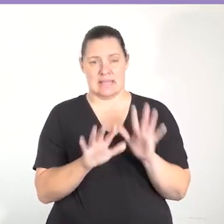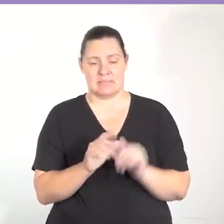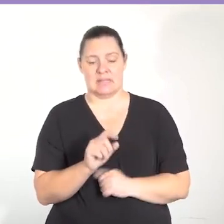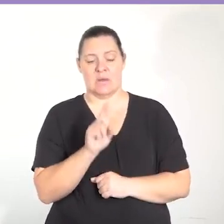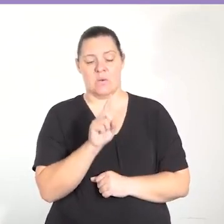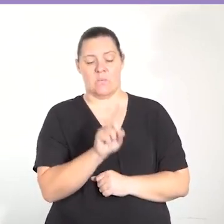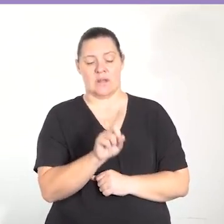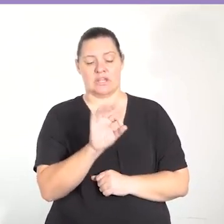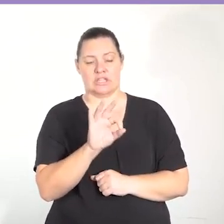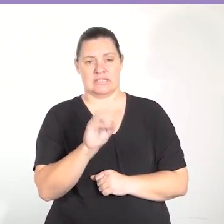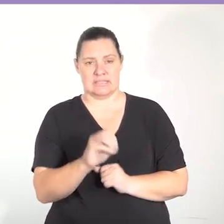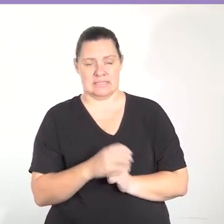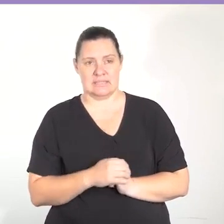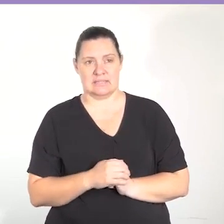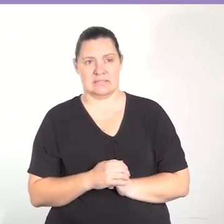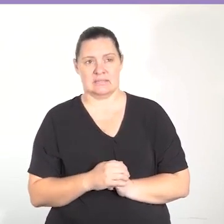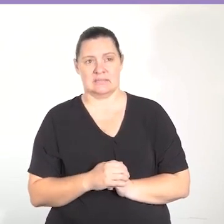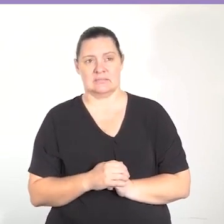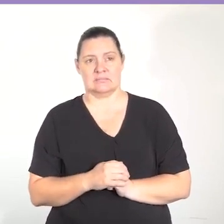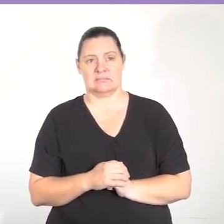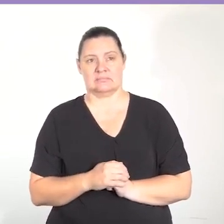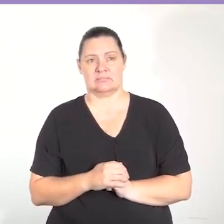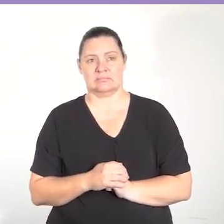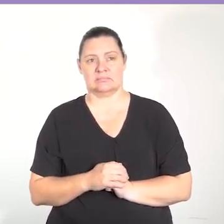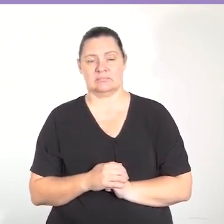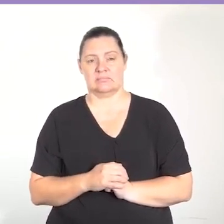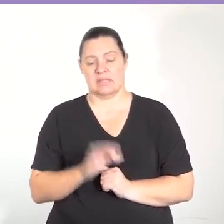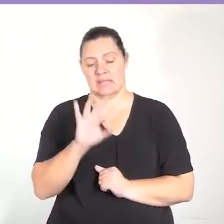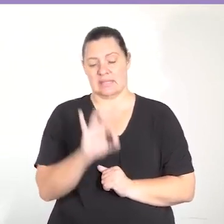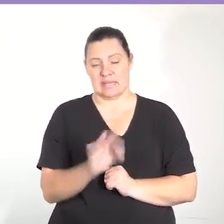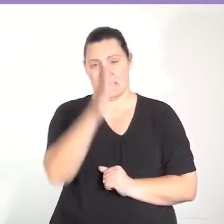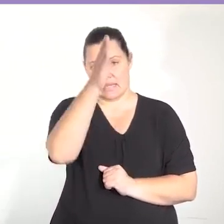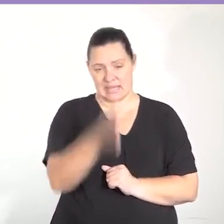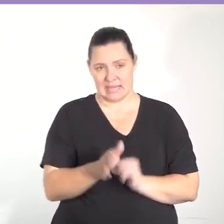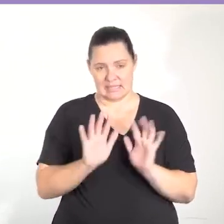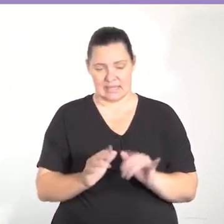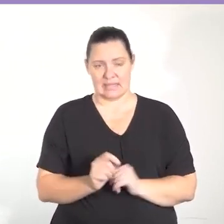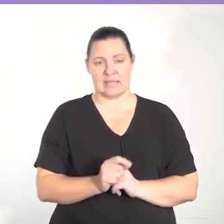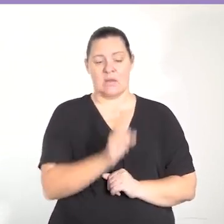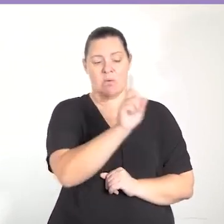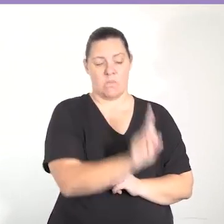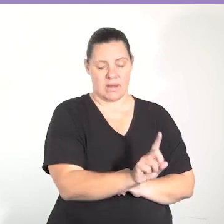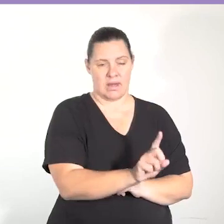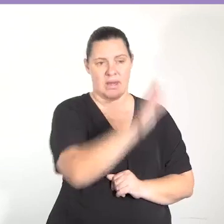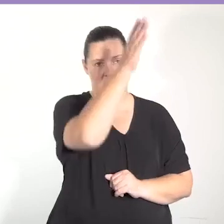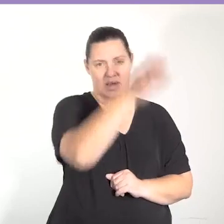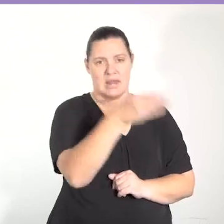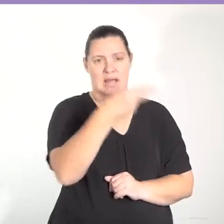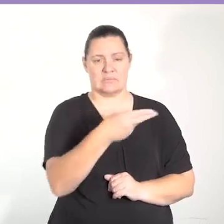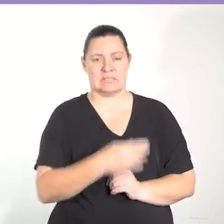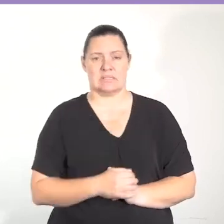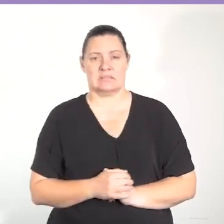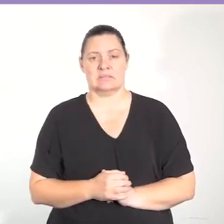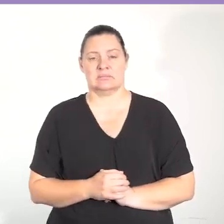the 10, that gives us 130. The 3 will go in the tens, and the 1 will